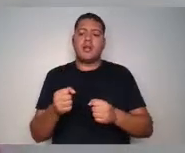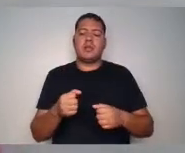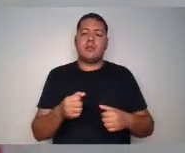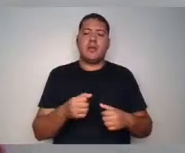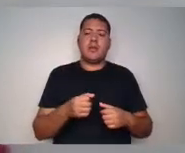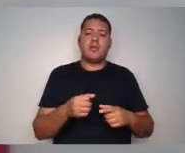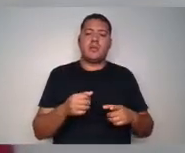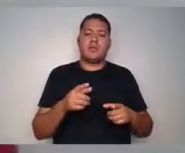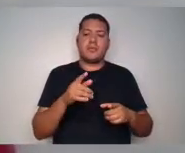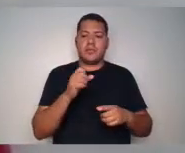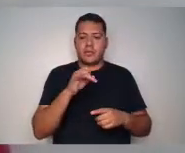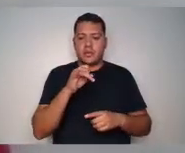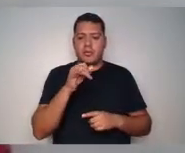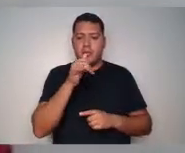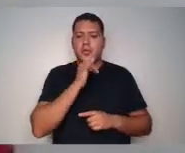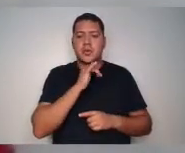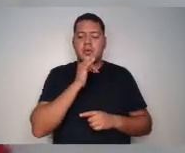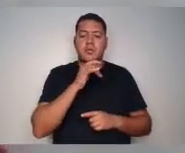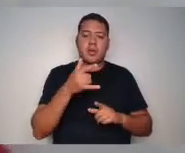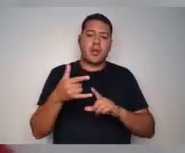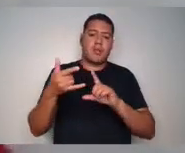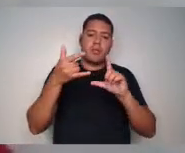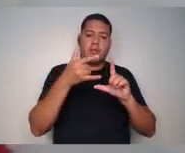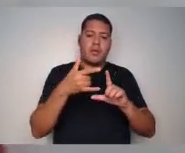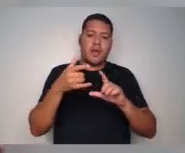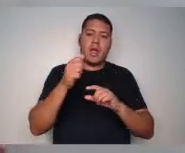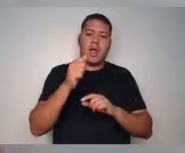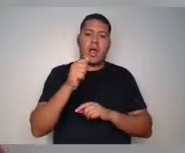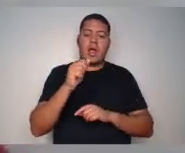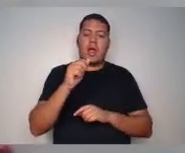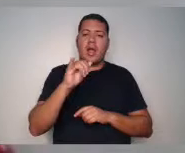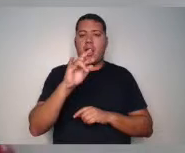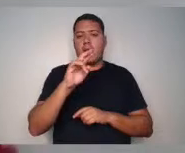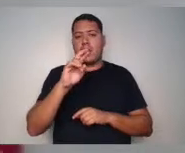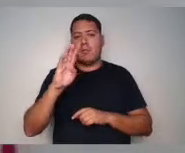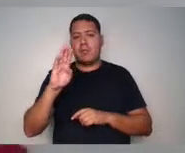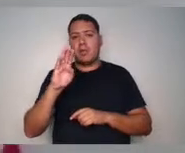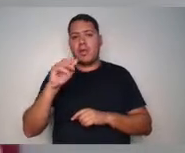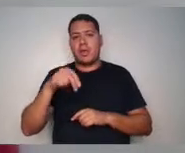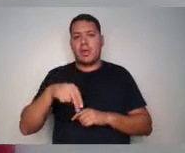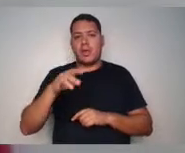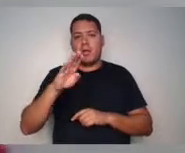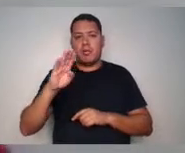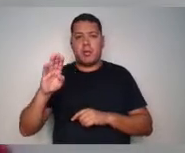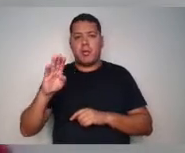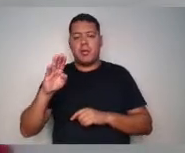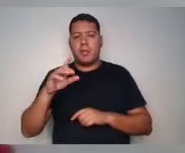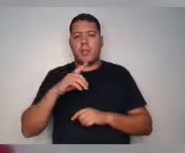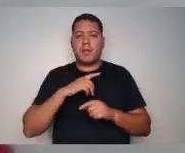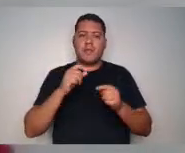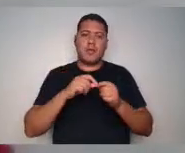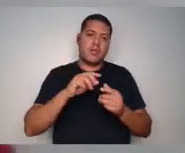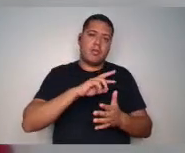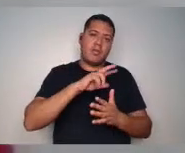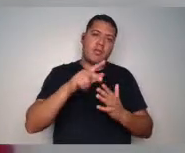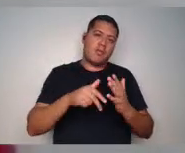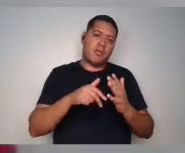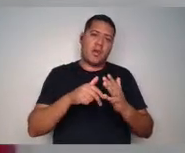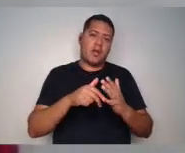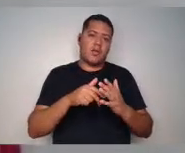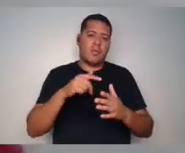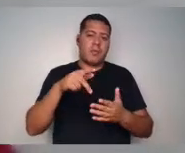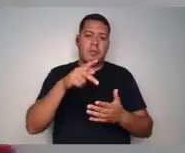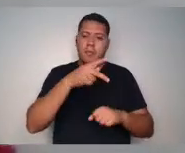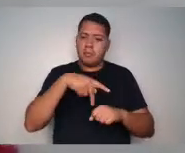platforms are extremely powerful. And if we consider the Airbnb platform and what it's doing throughout the